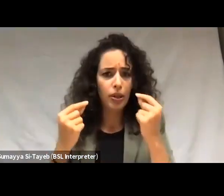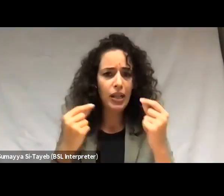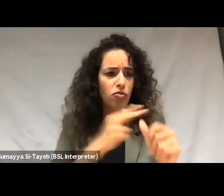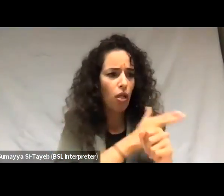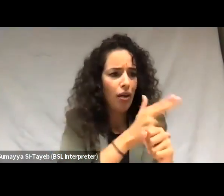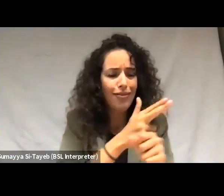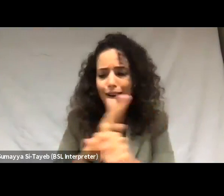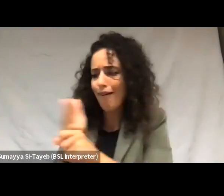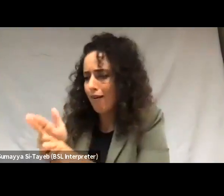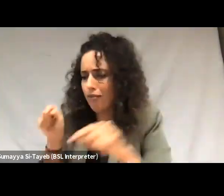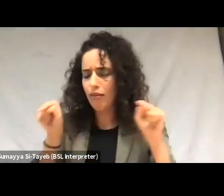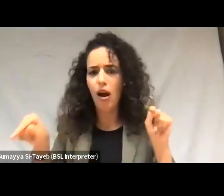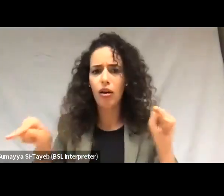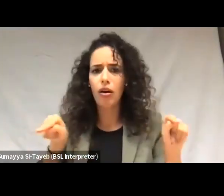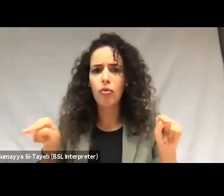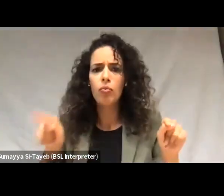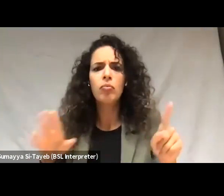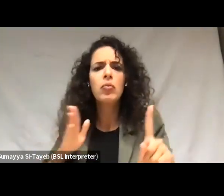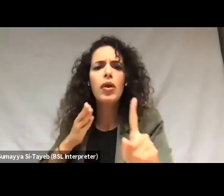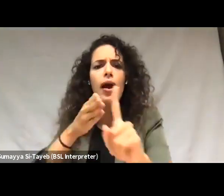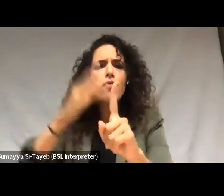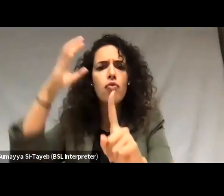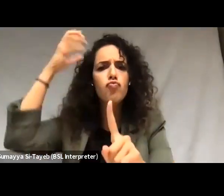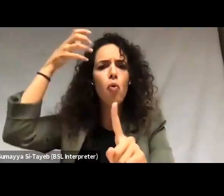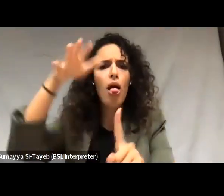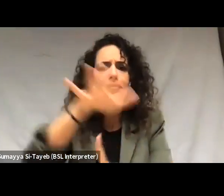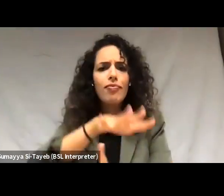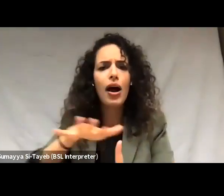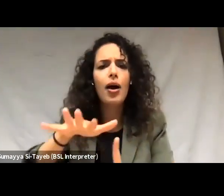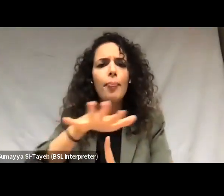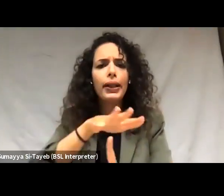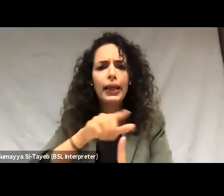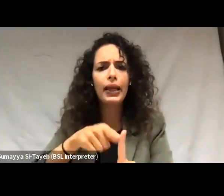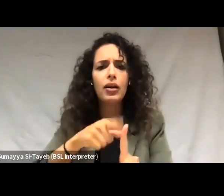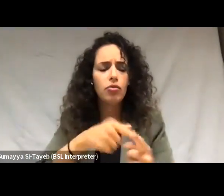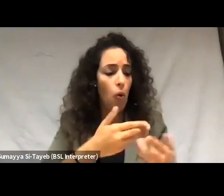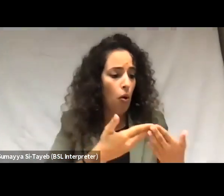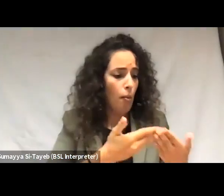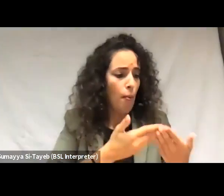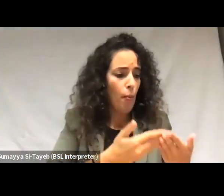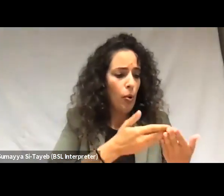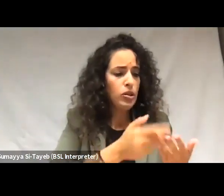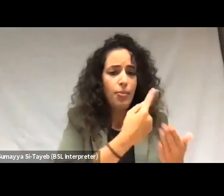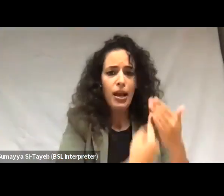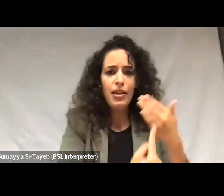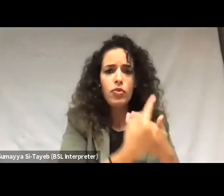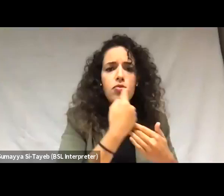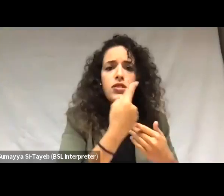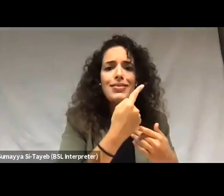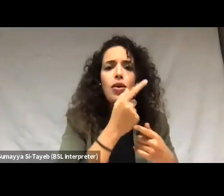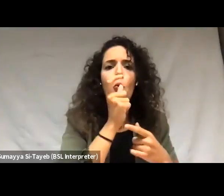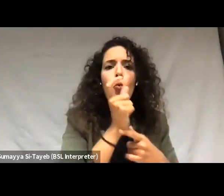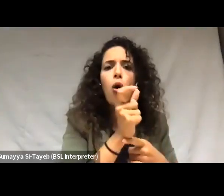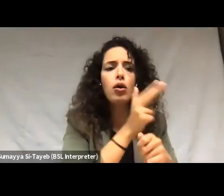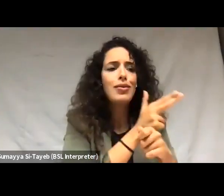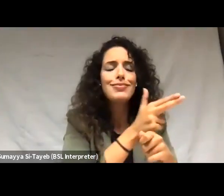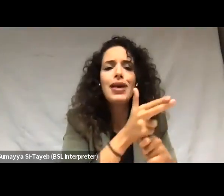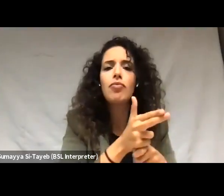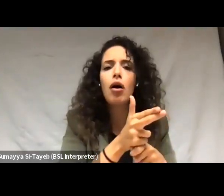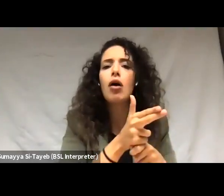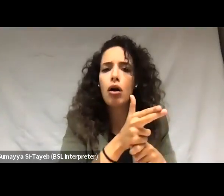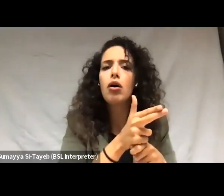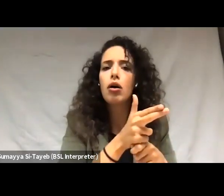family, the headline on the Muslim individual was one of terror. The headline for the